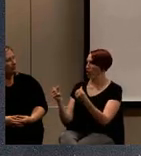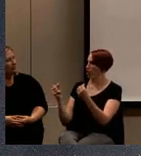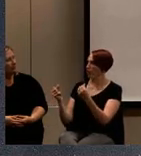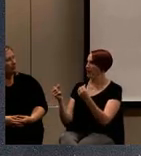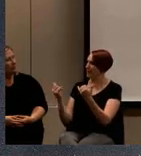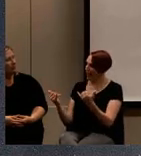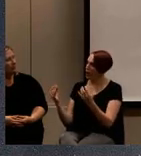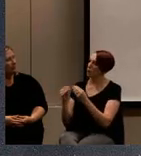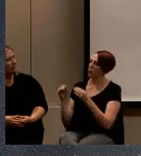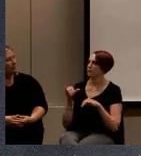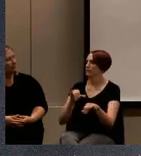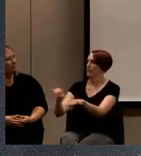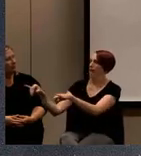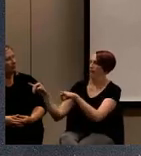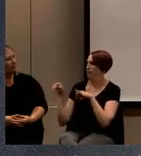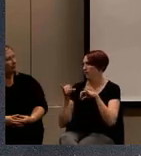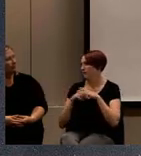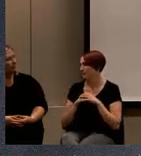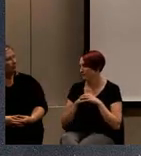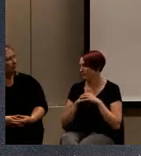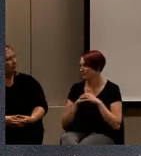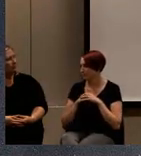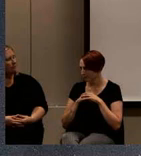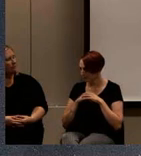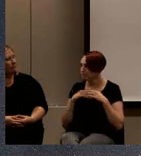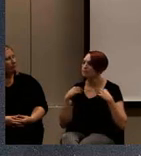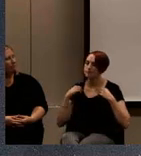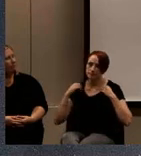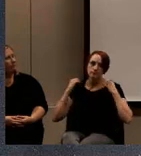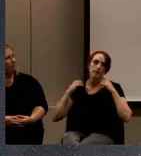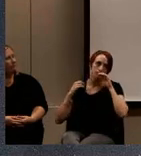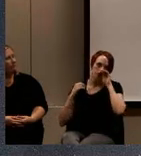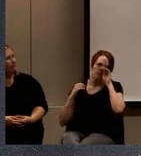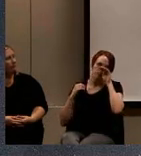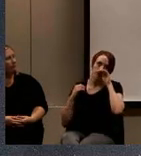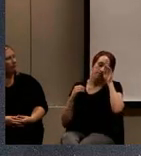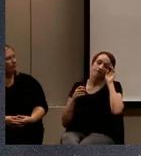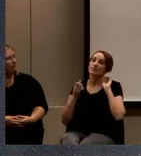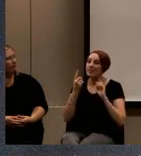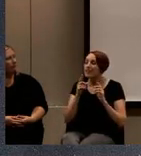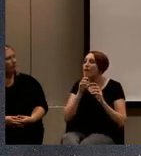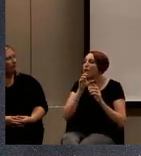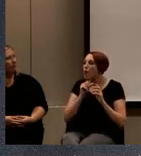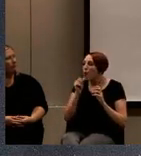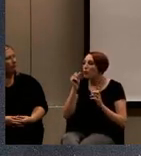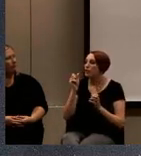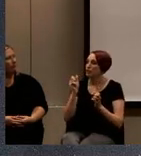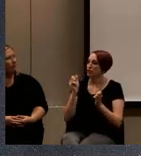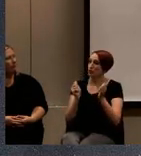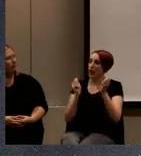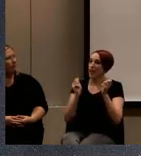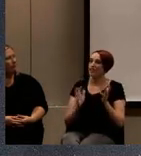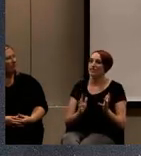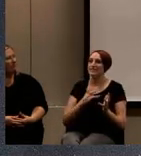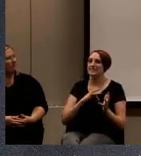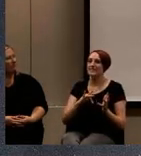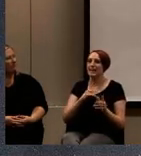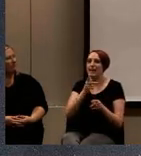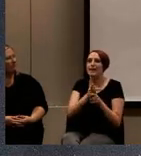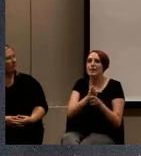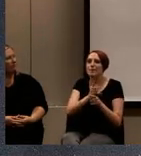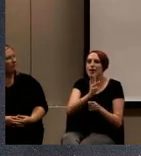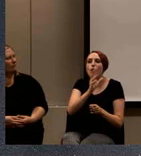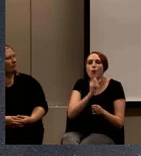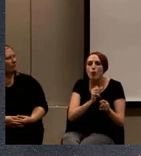around for a while, but because older drivers are less likely to buy new vehicles, they'll hold on to them longer. So